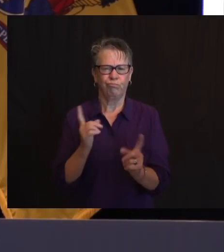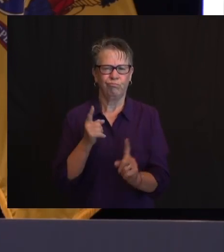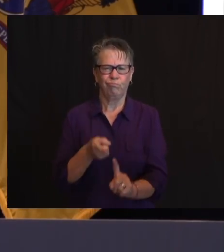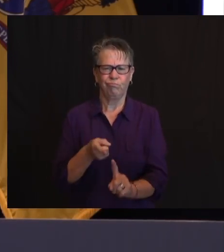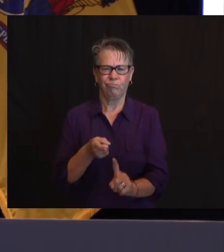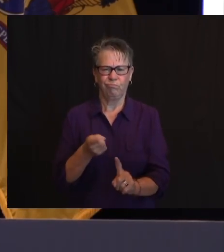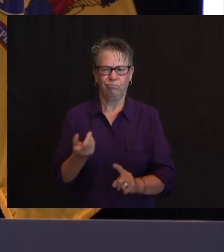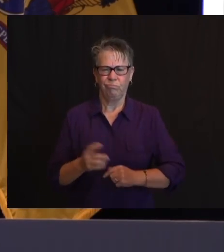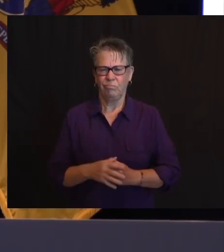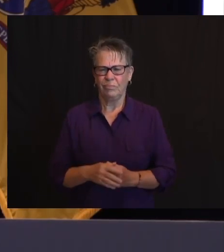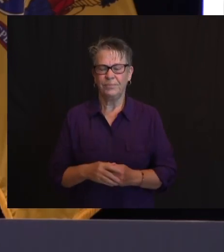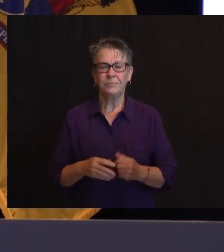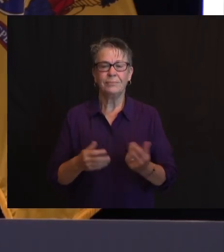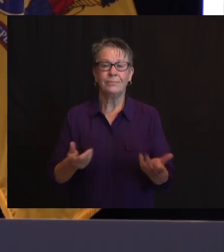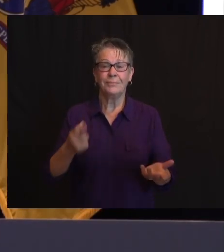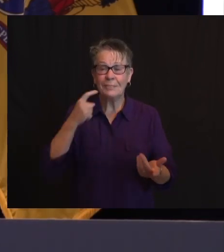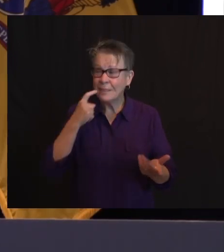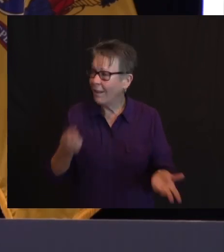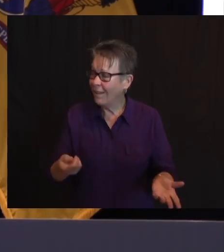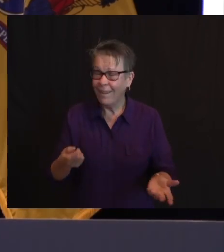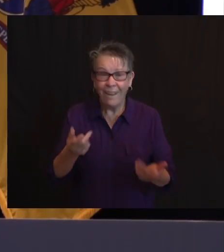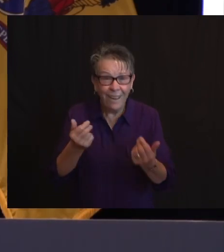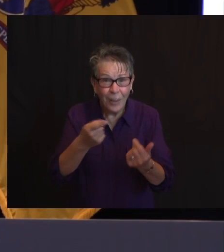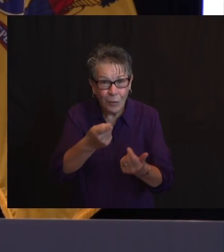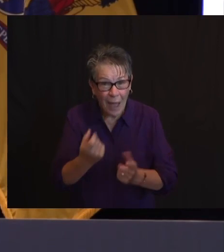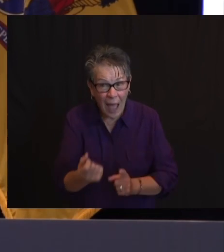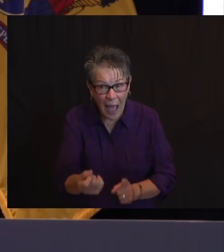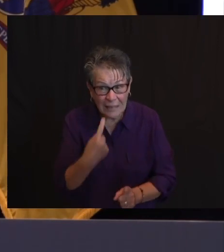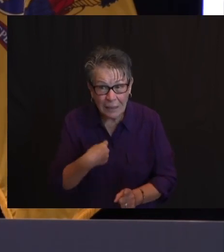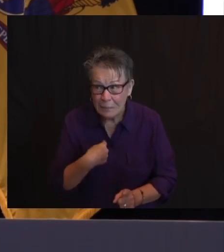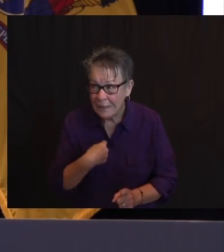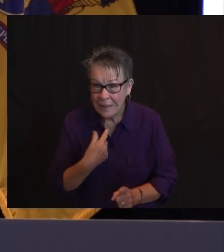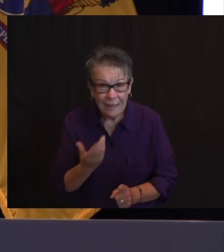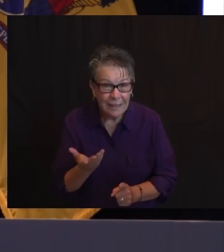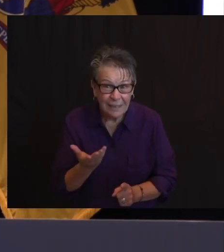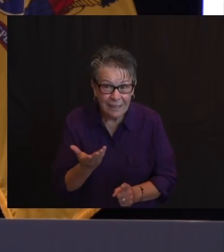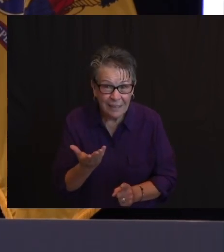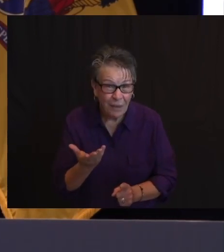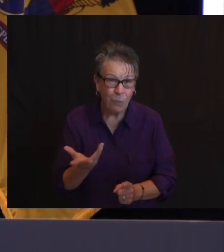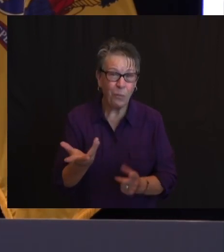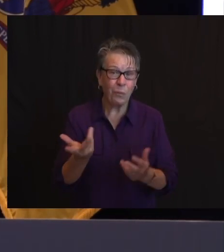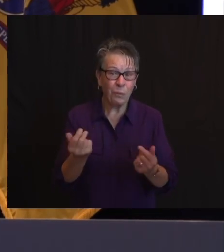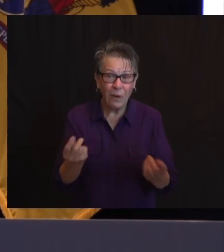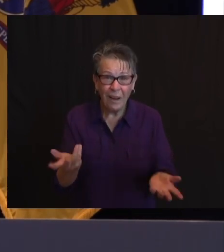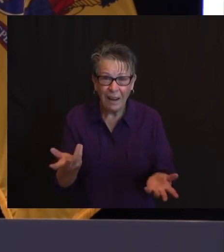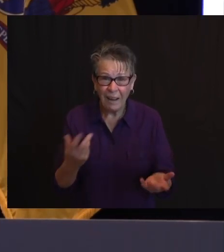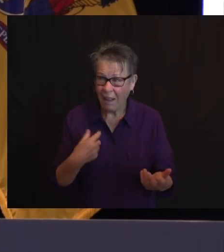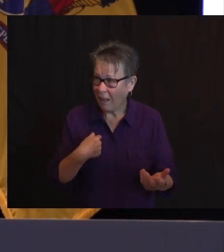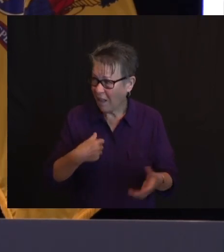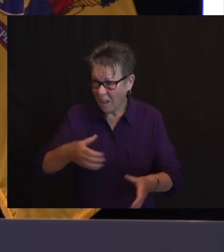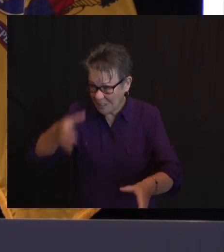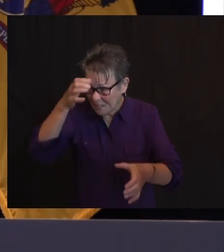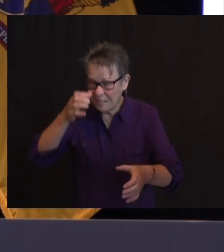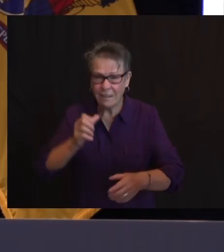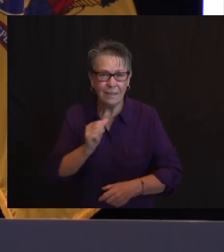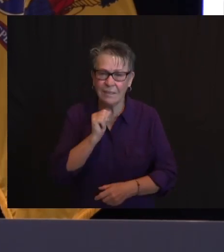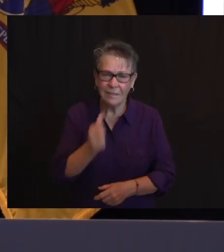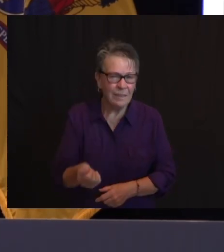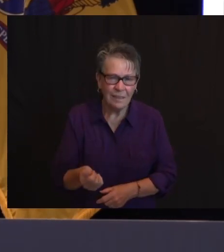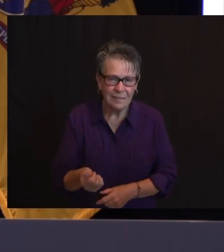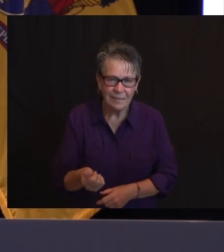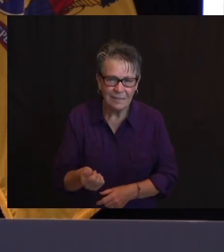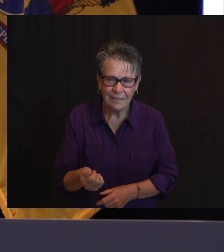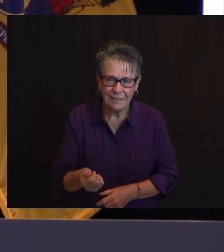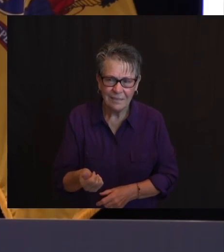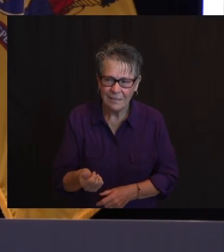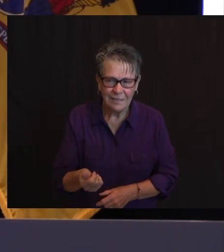say this, by the way, the Motor Vehicles Administrator, Sue Fulton, has come in. Vendor software issue caused interruption of network connections.